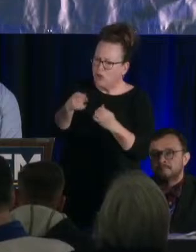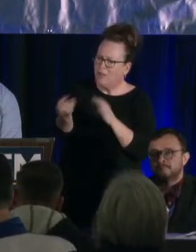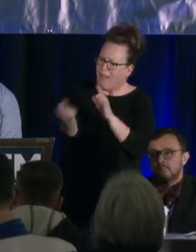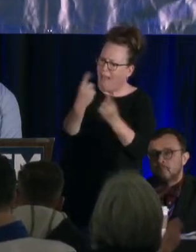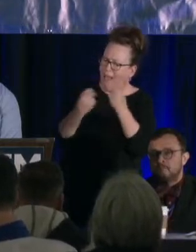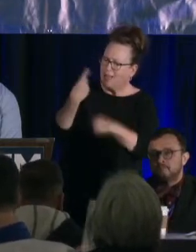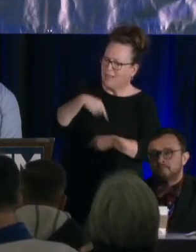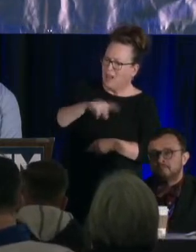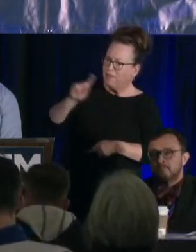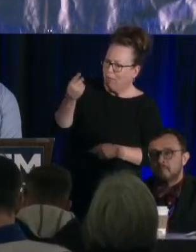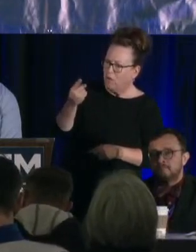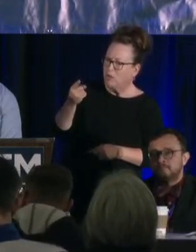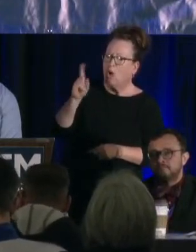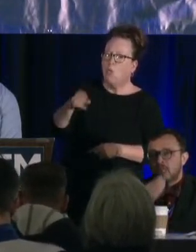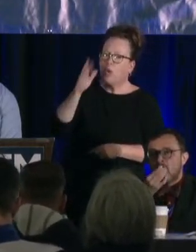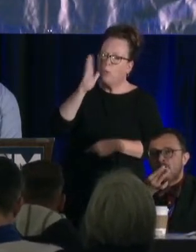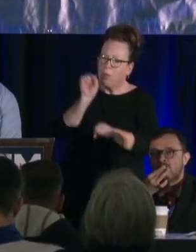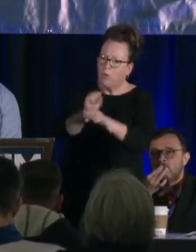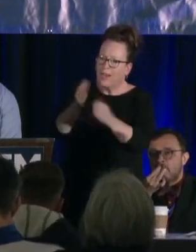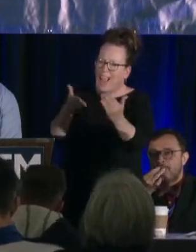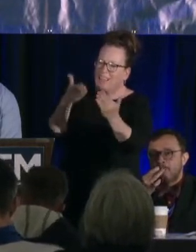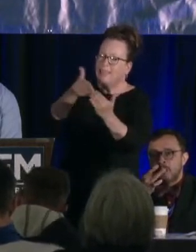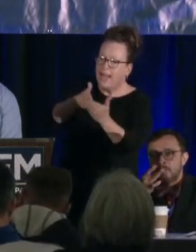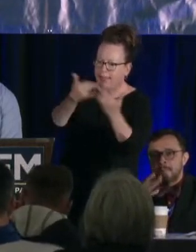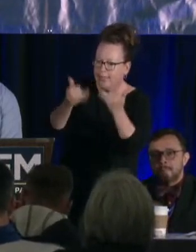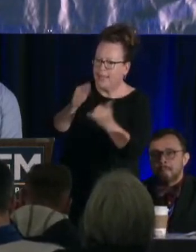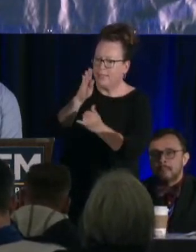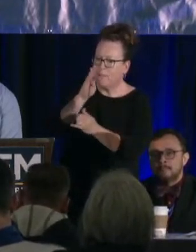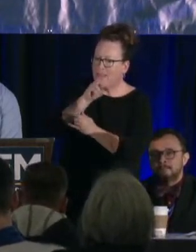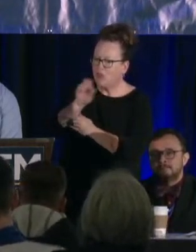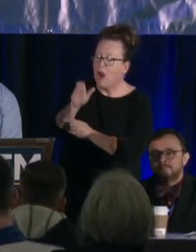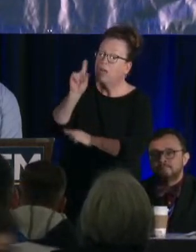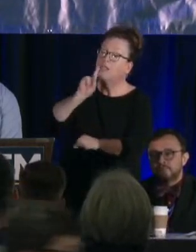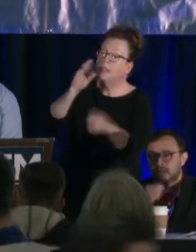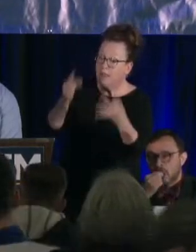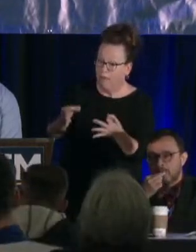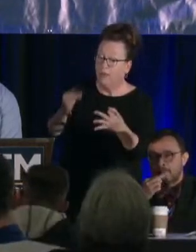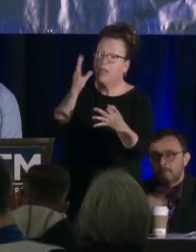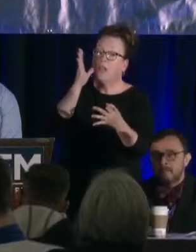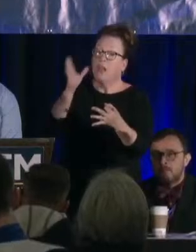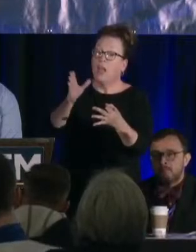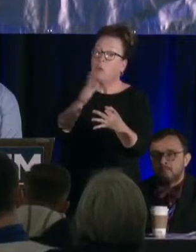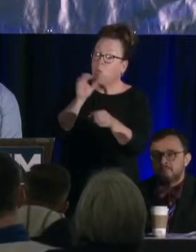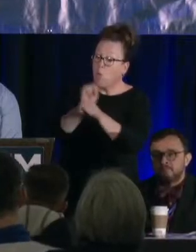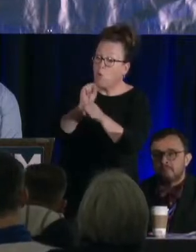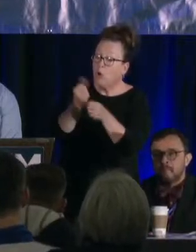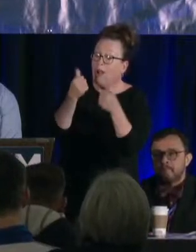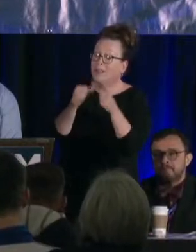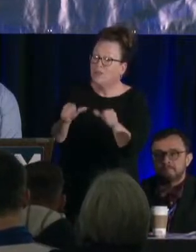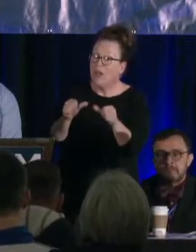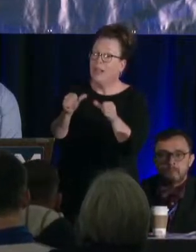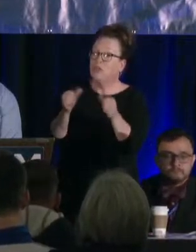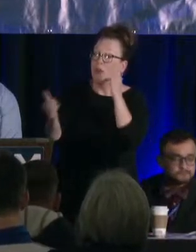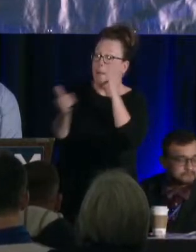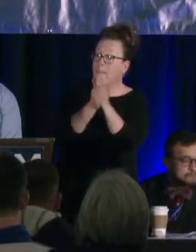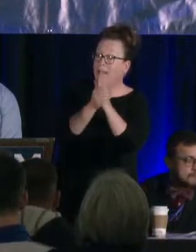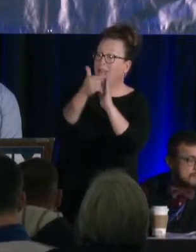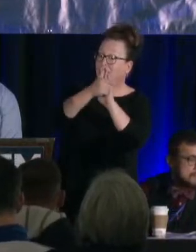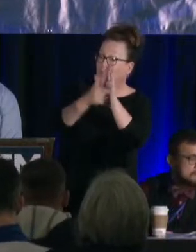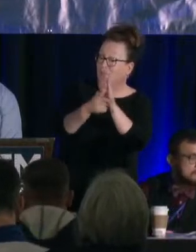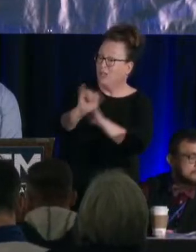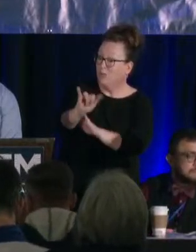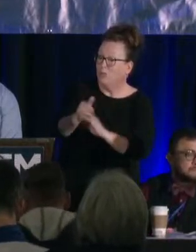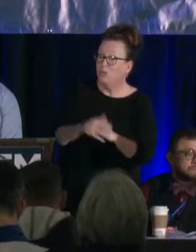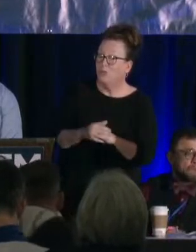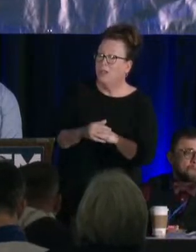us first. We'll be working against this measure, I'm sure of it, and we will work on trying to amend the legislation that's parallel